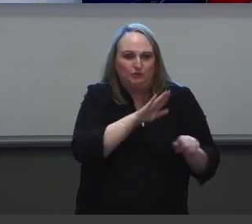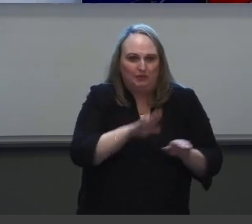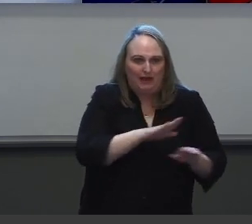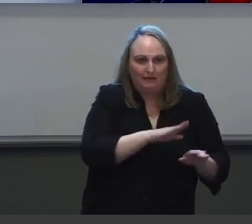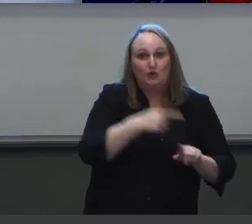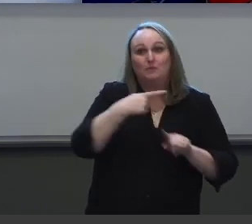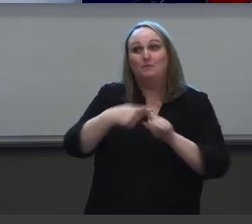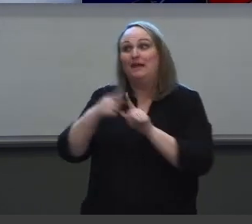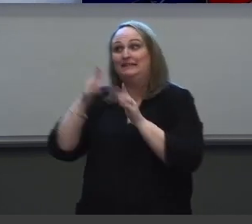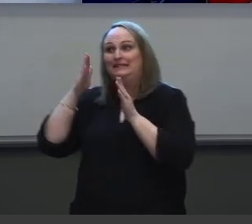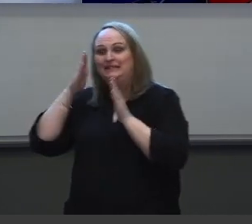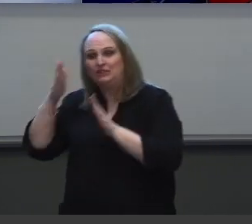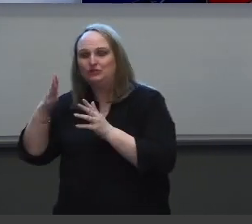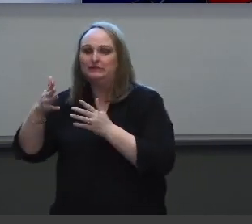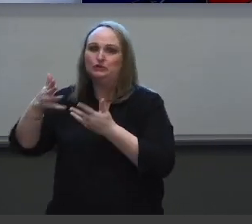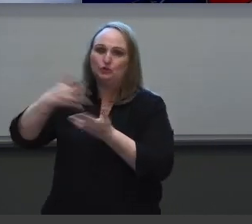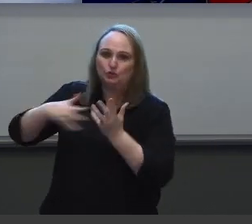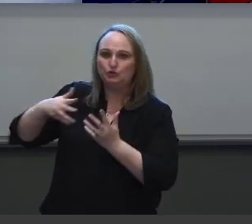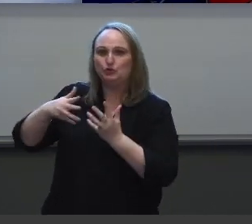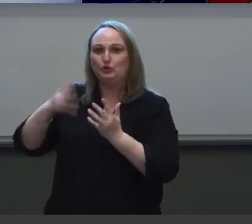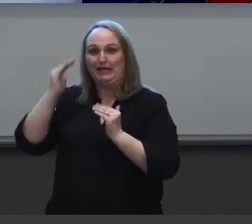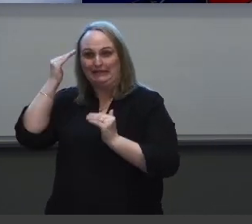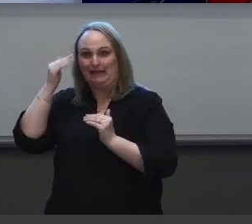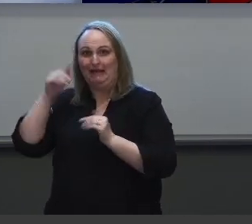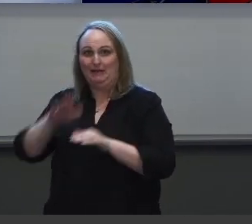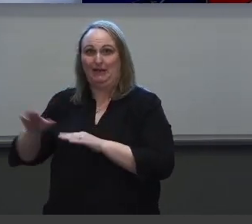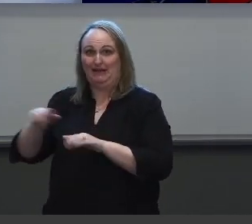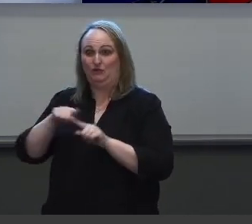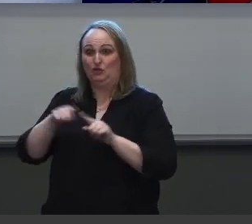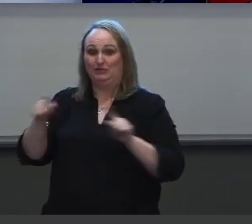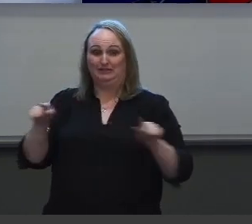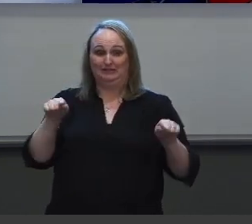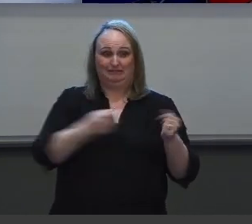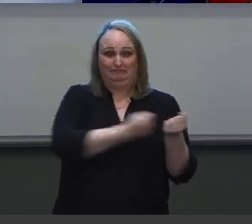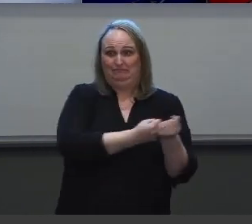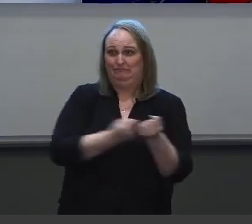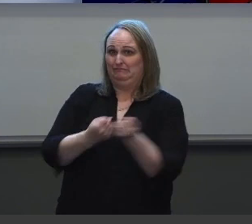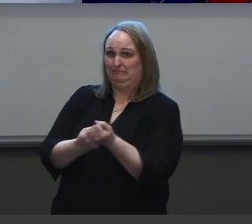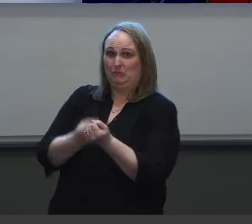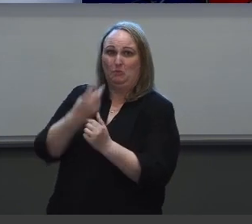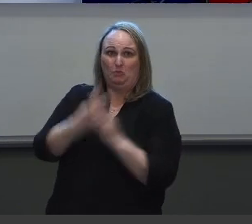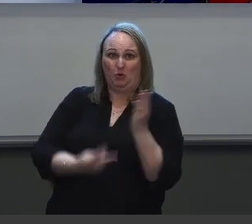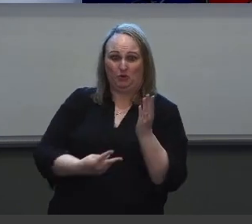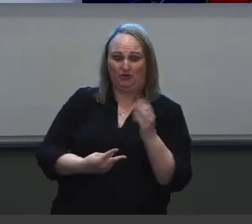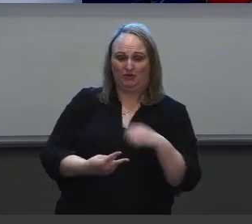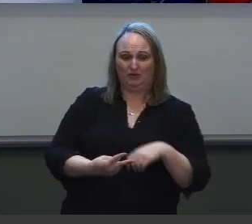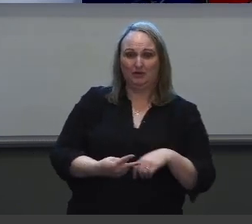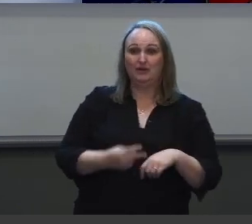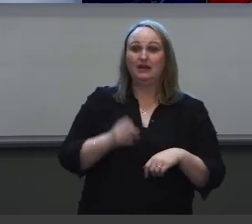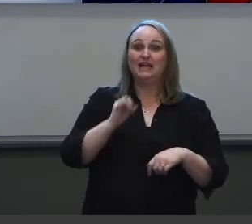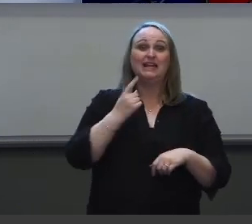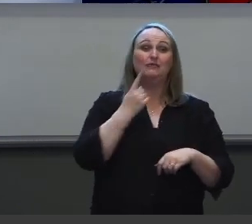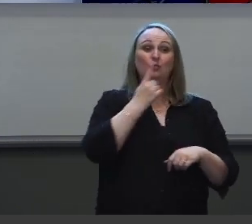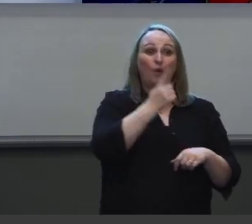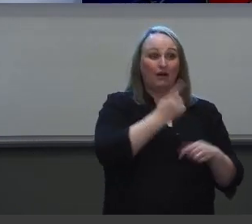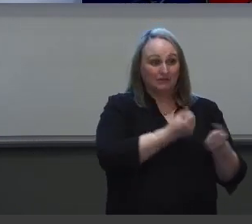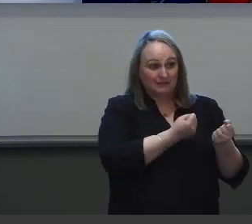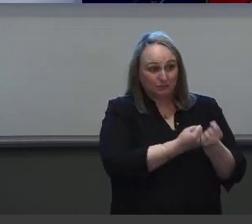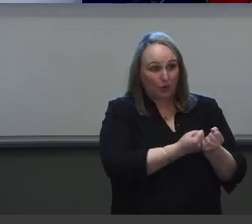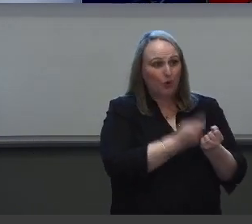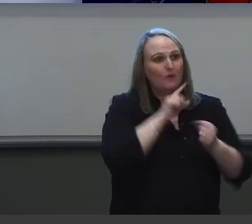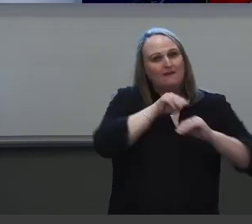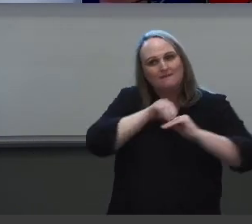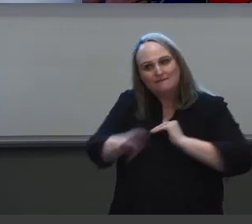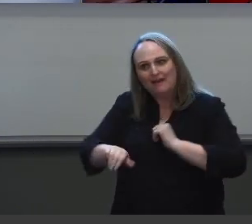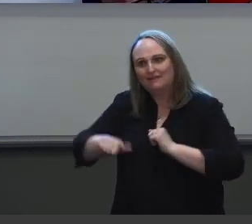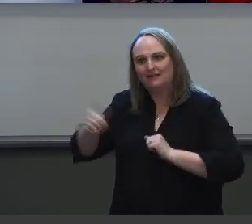attentional behaviors, social behaviors, and anxiety behaviors, knowing that intervening with one is going to have an